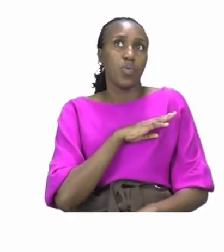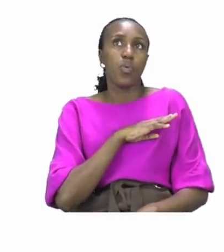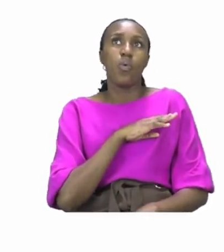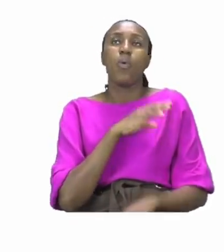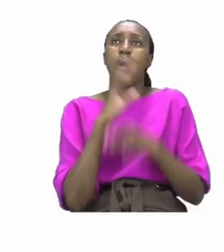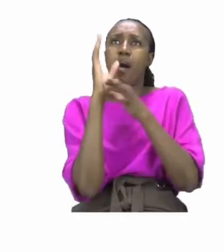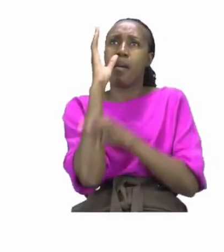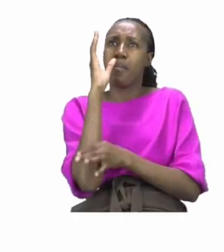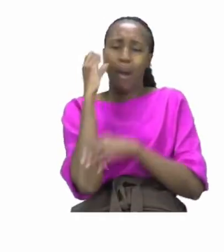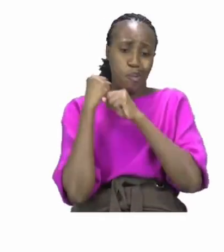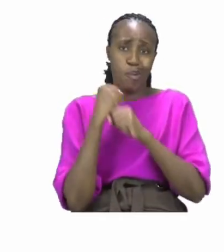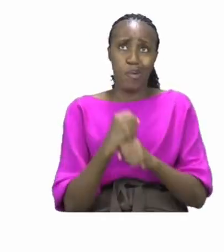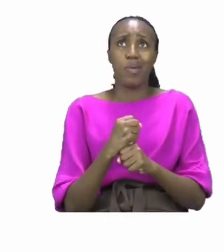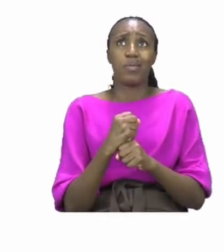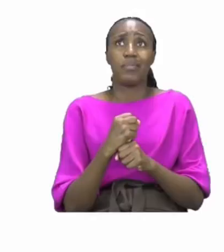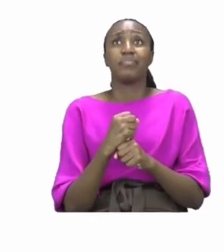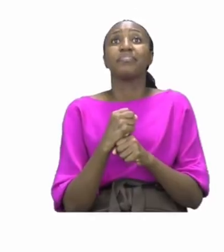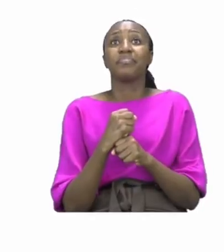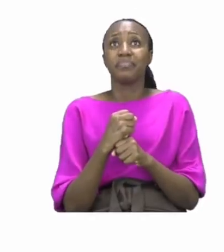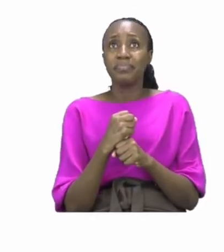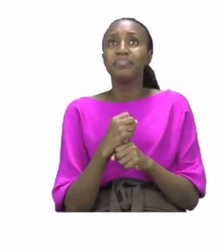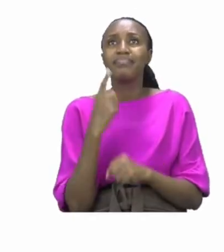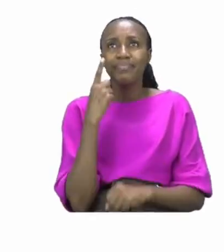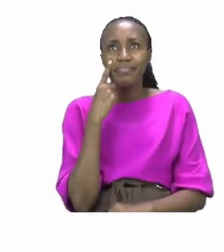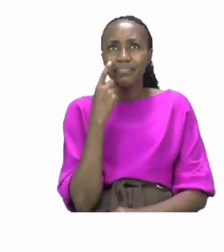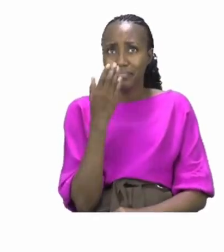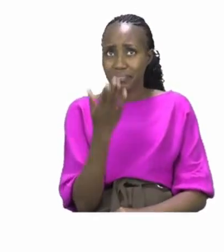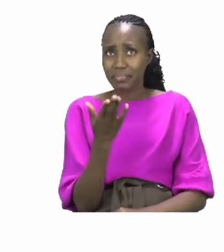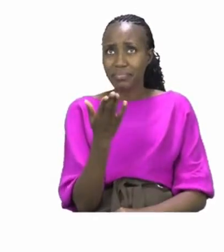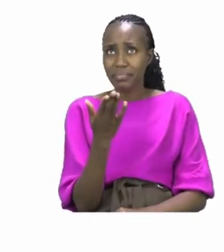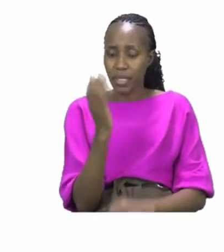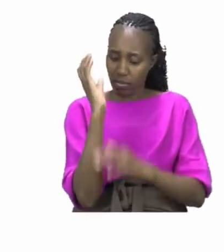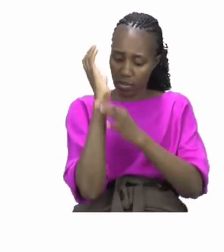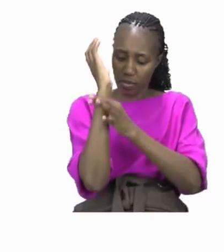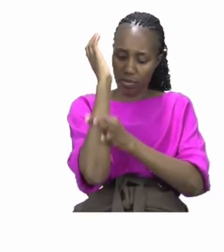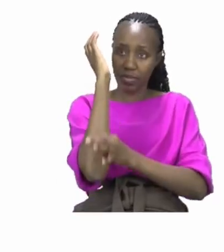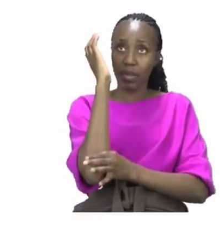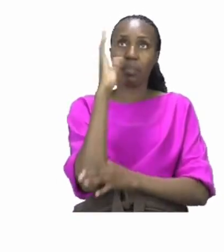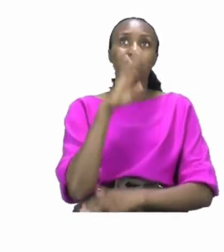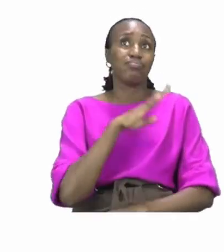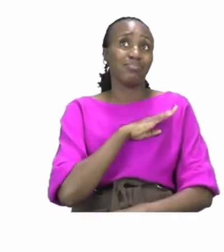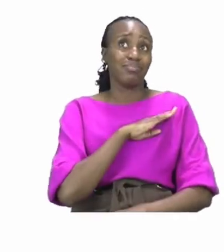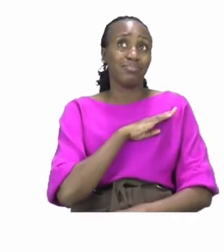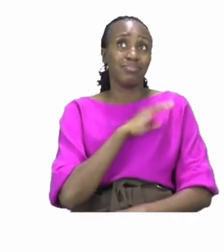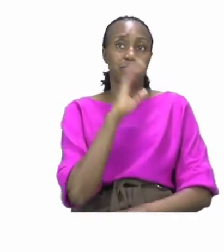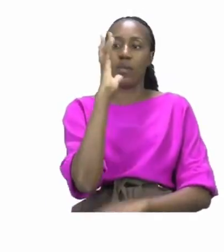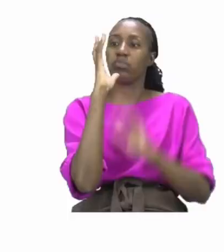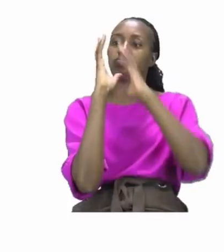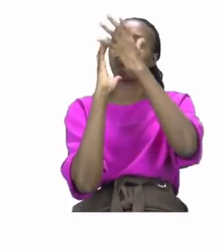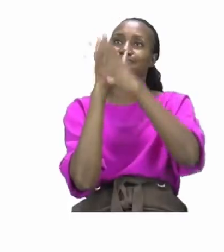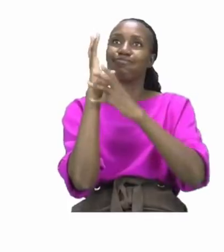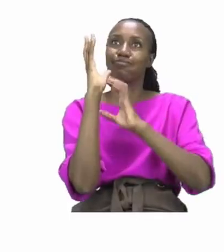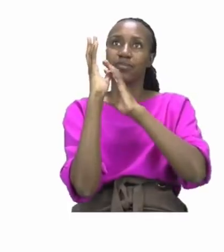brown trunks. Now, as you can see, the bottom part is going to be brown and the top parts are going to